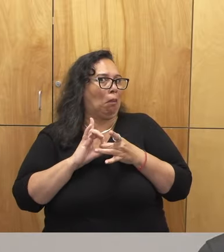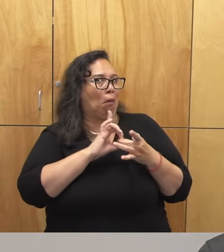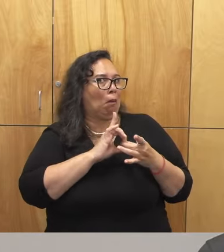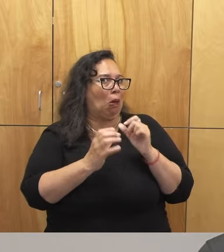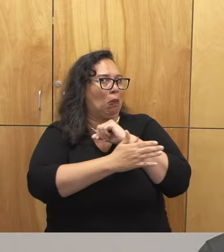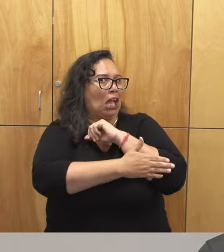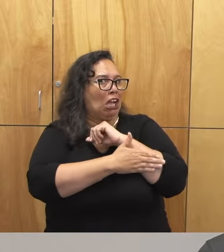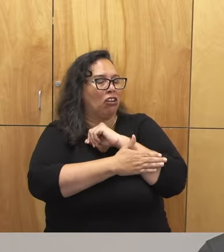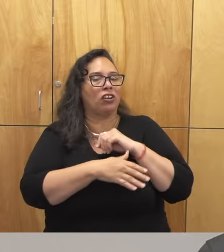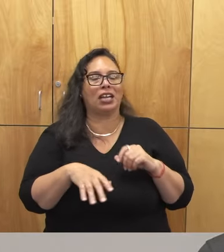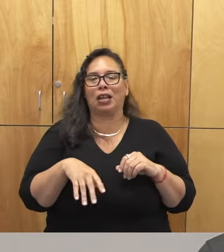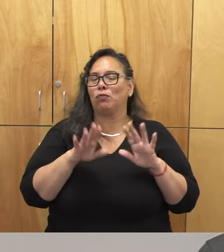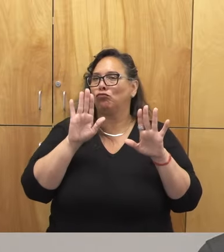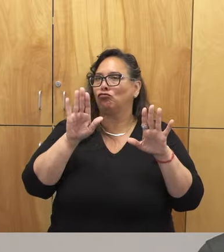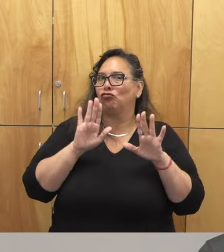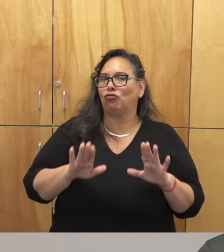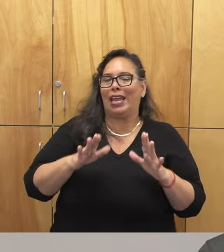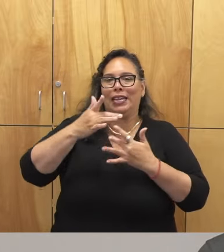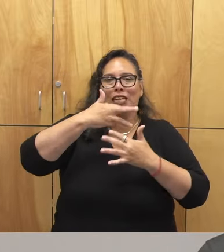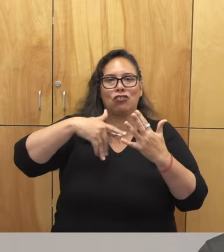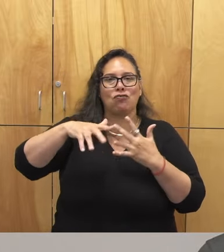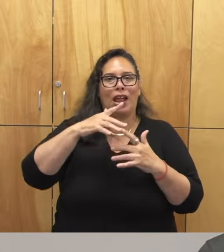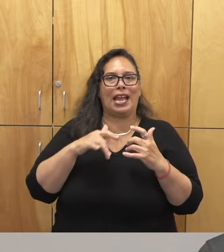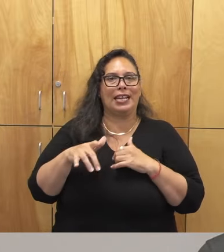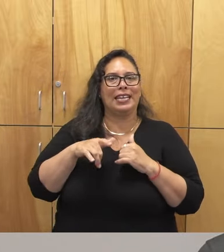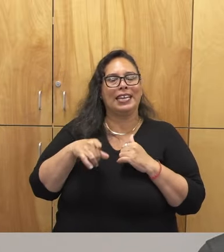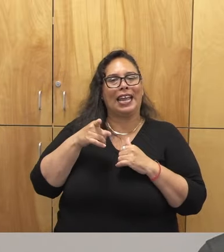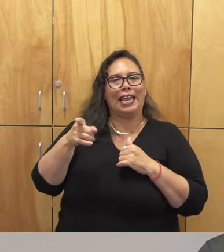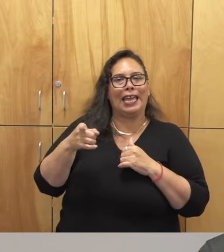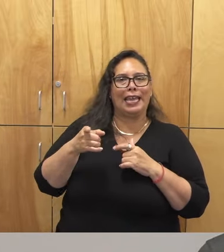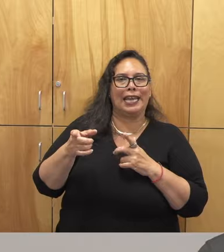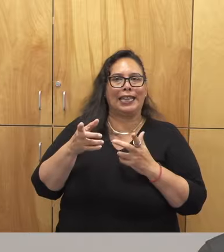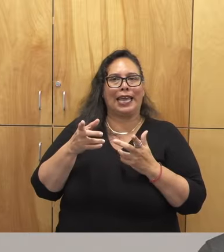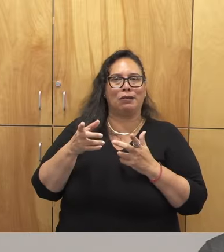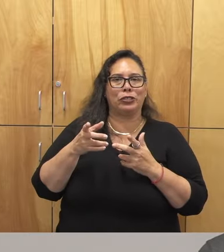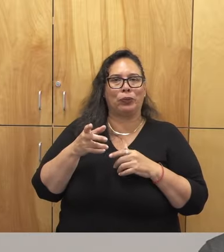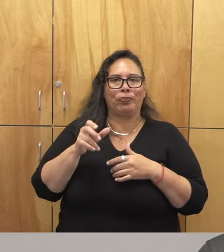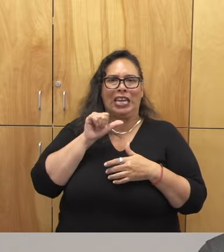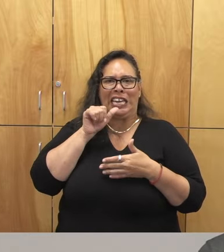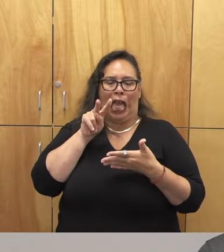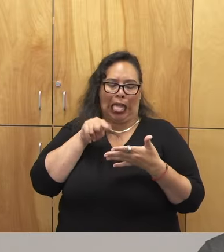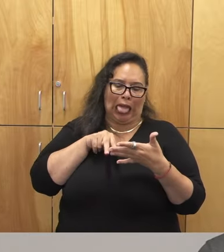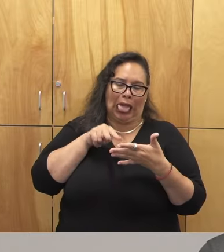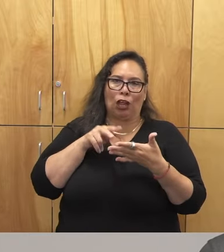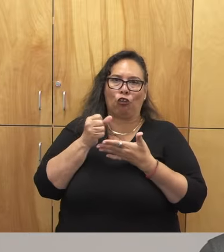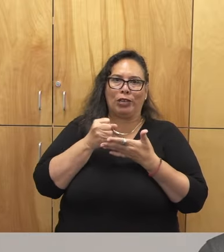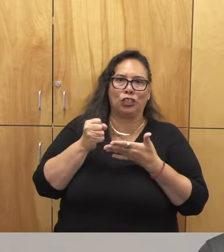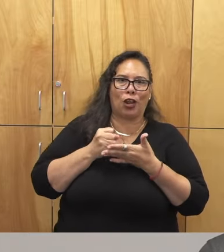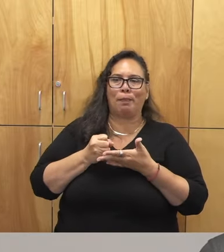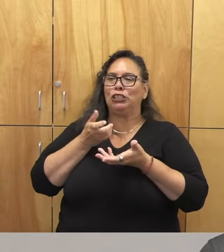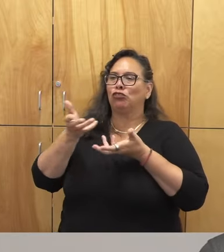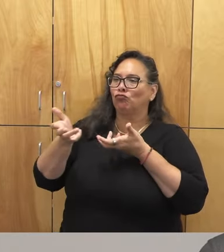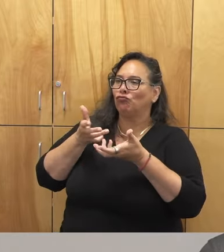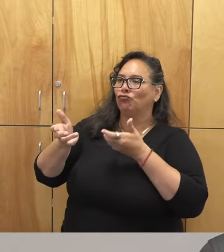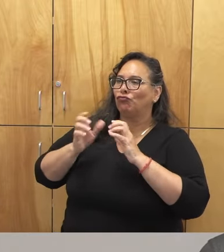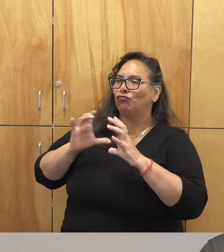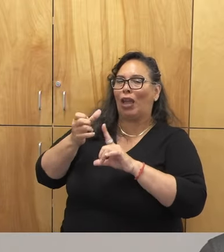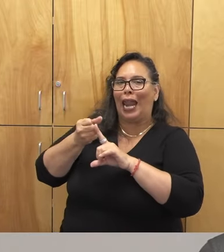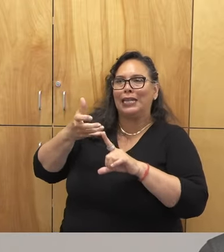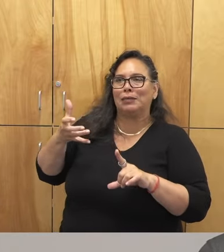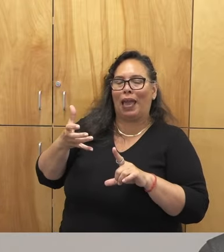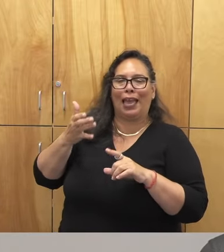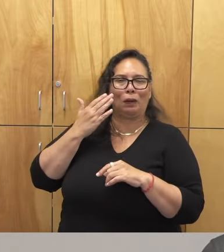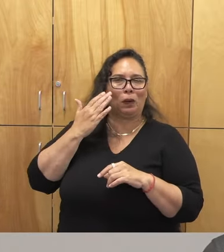country? And it was great to interact with them and get them kind of off their script a little and expand on things. There